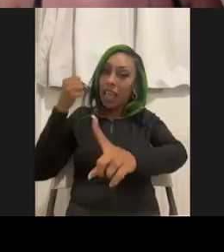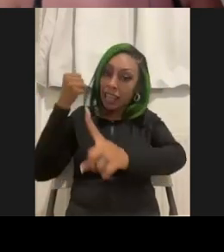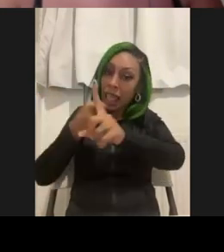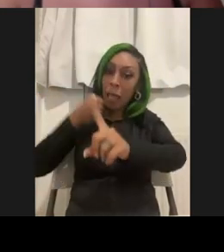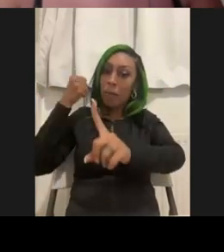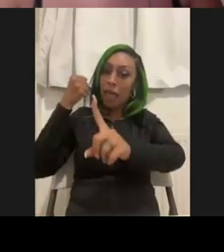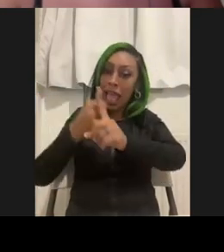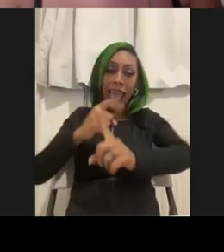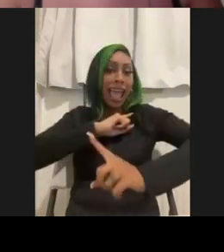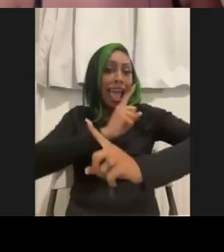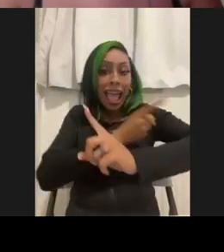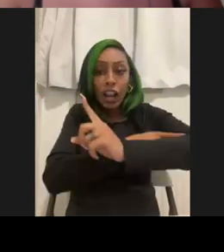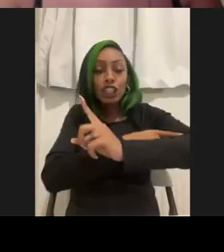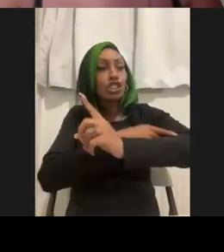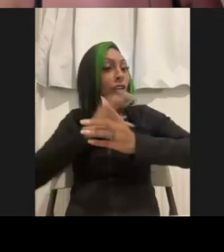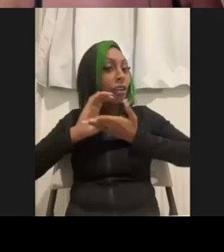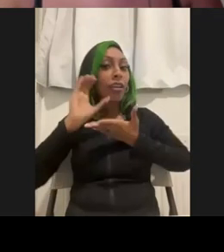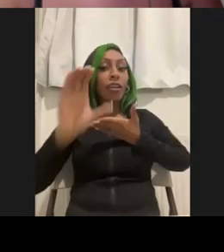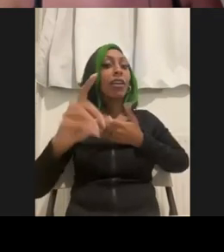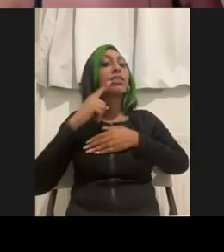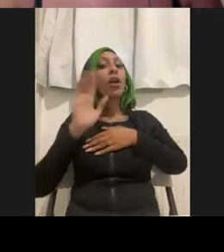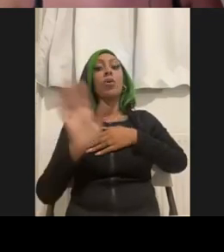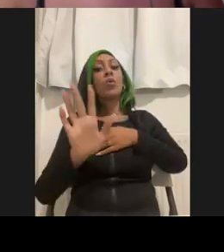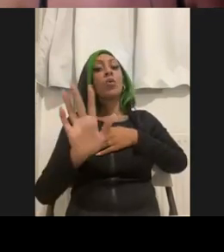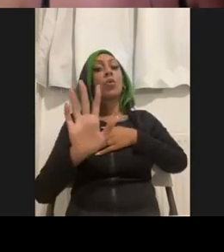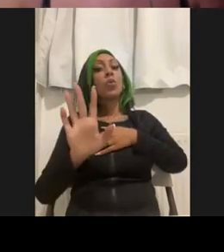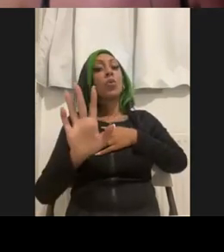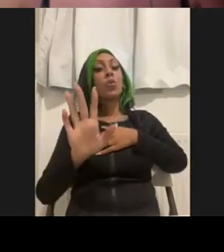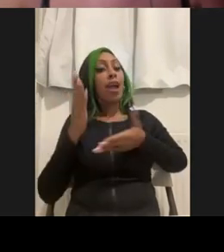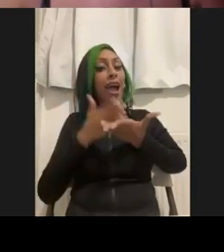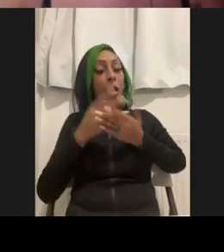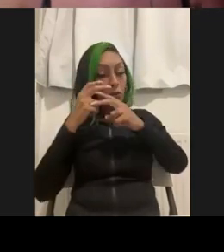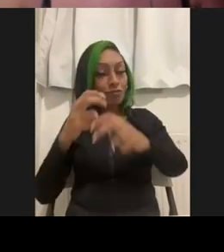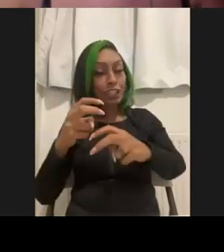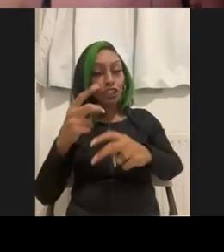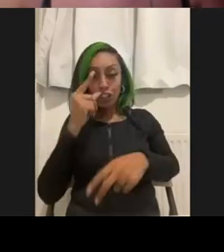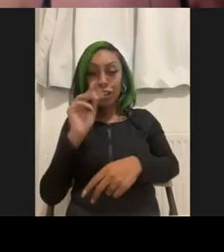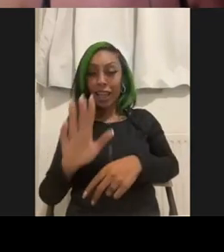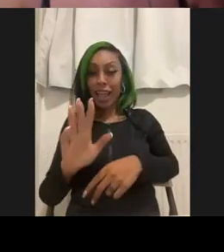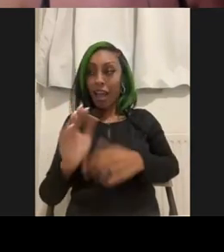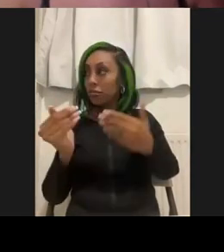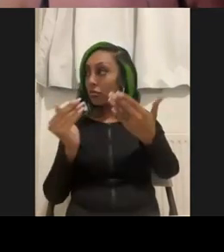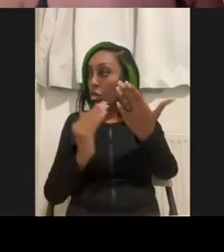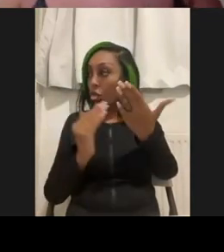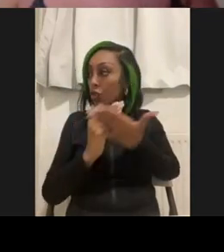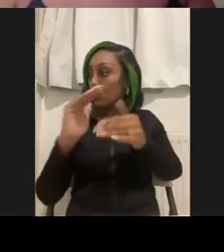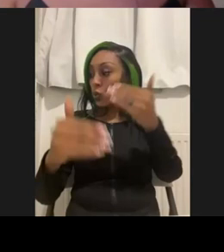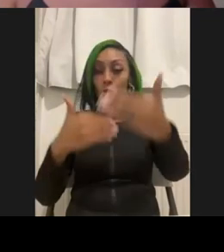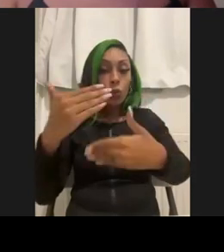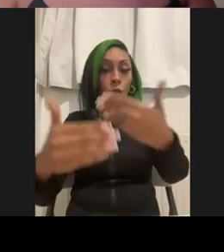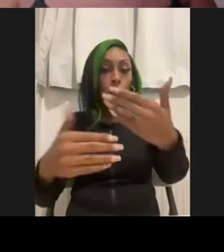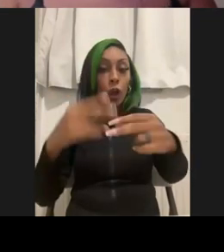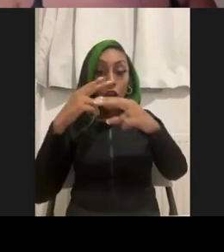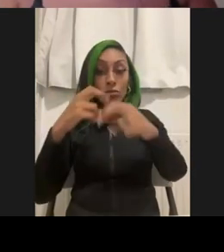energy needs to go, is to say, actually, you know, research can only go so far, and research has to